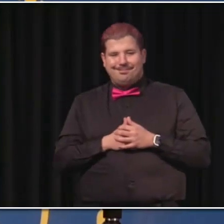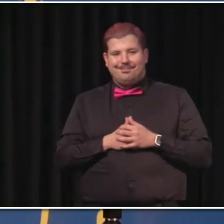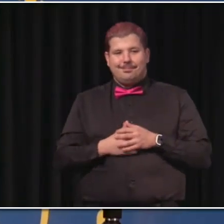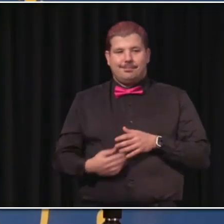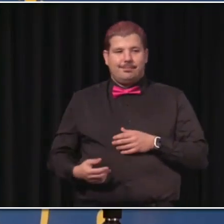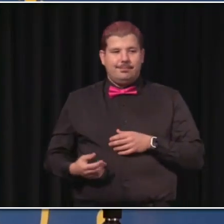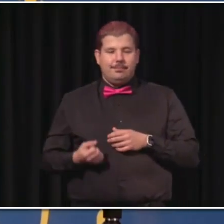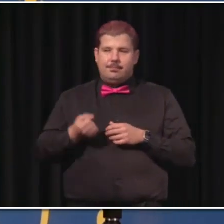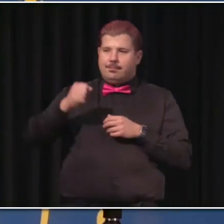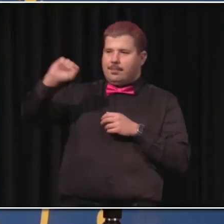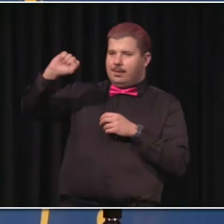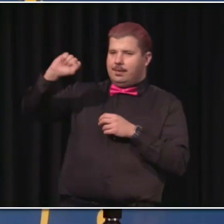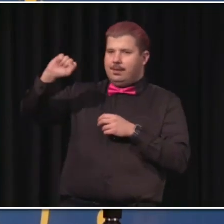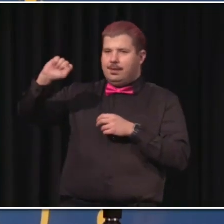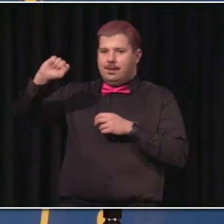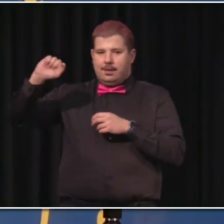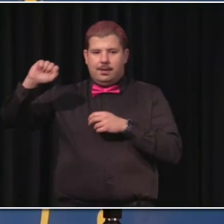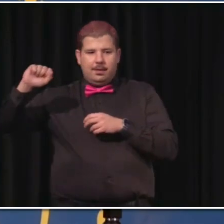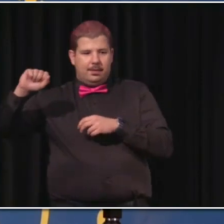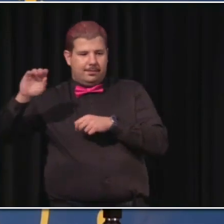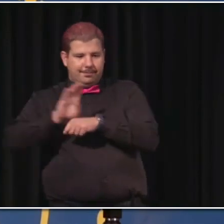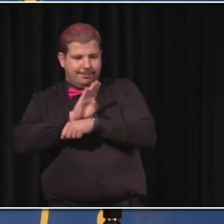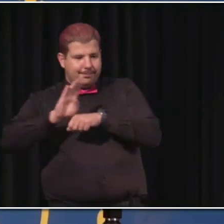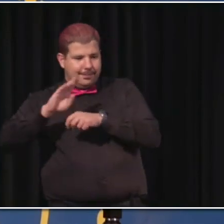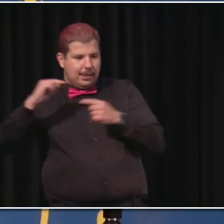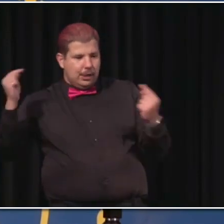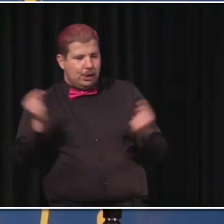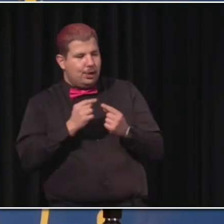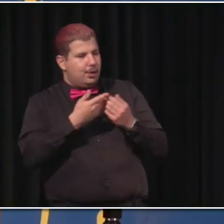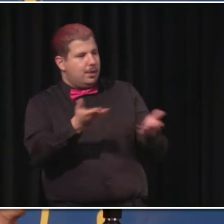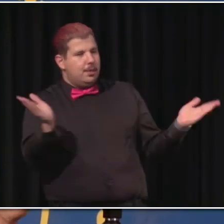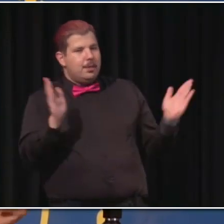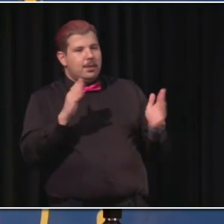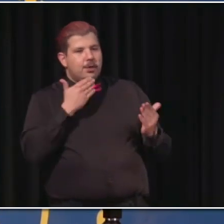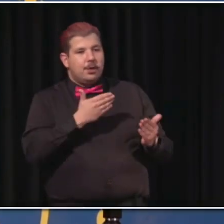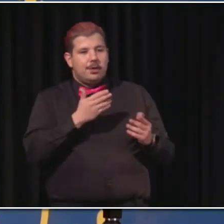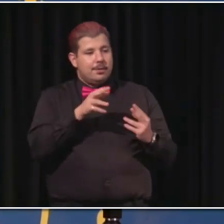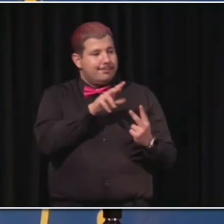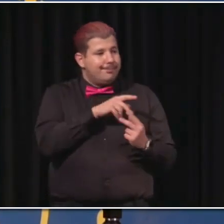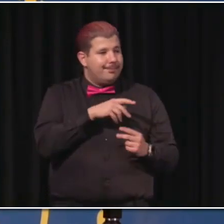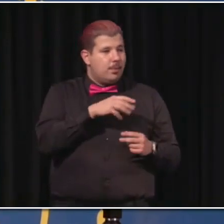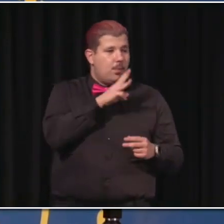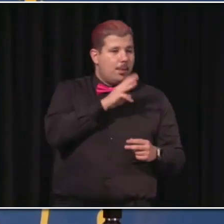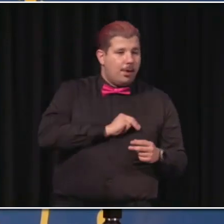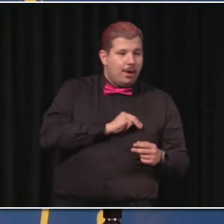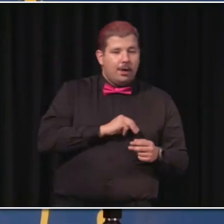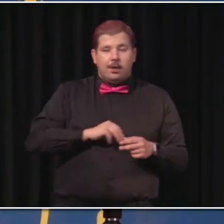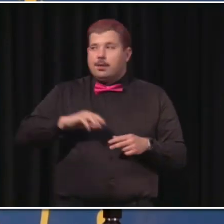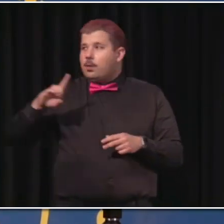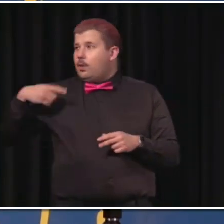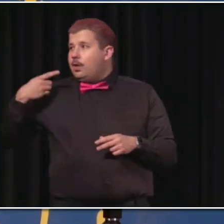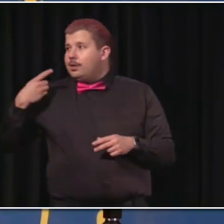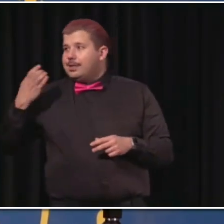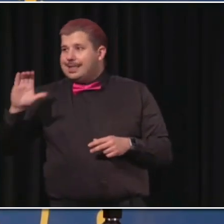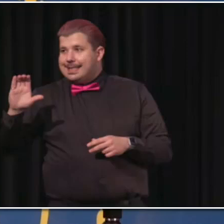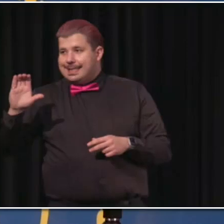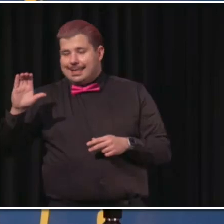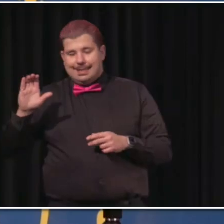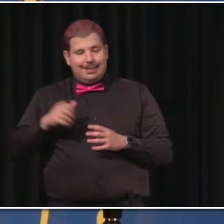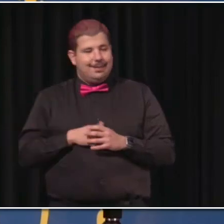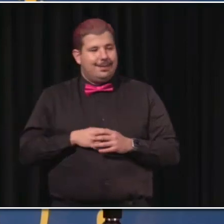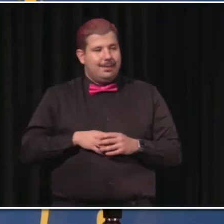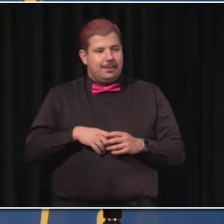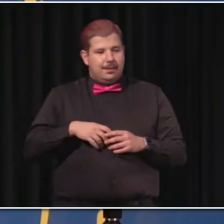Standing up to institutions that harm the public good, whether it's Walmart or Washington, D.C., is one of